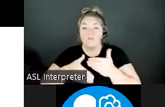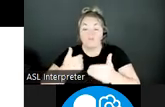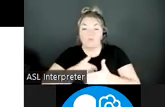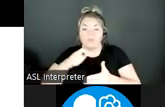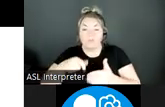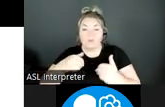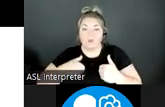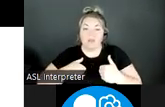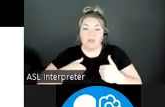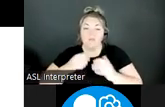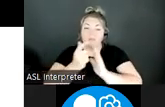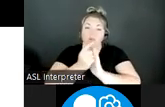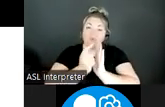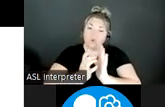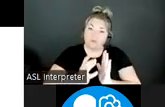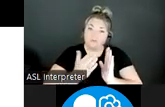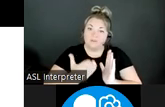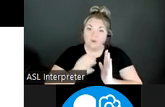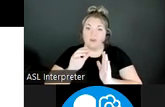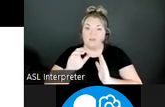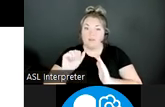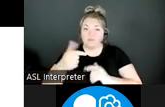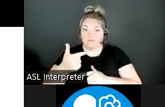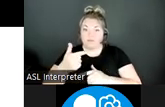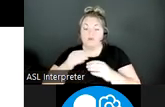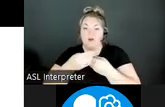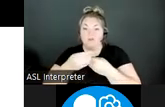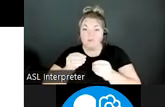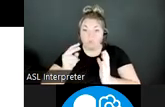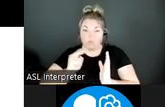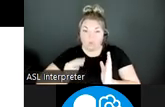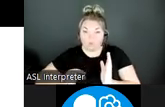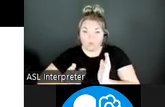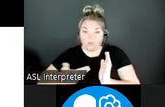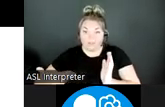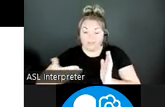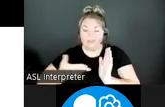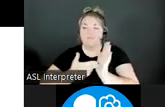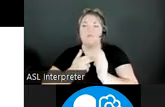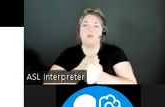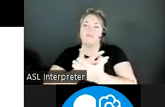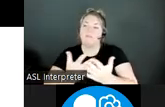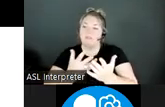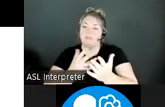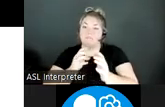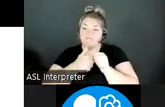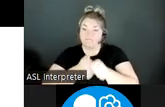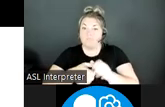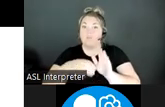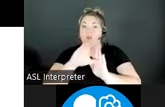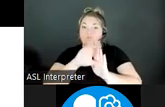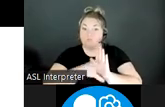have our attorneys at the Attorney General's office read through those rules and make sure that those are constitutional, they